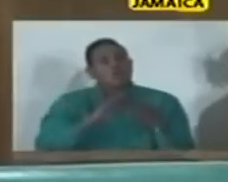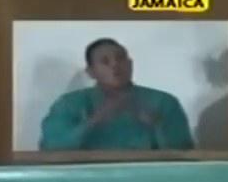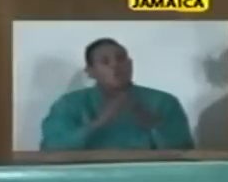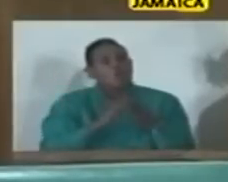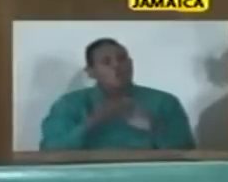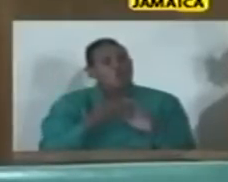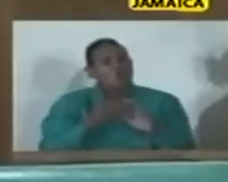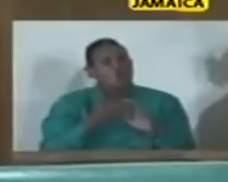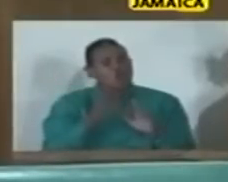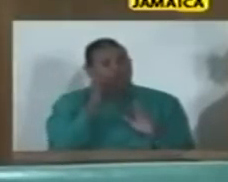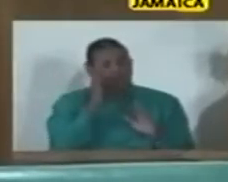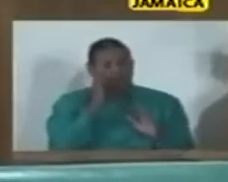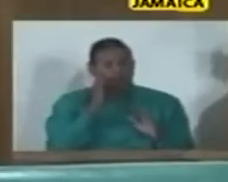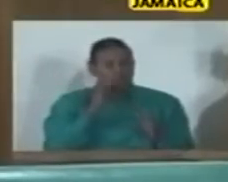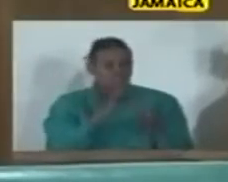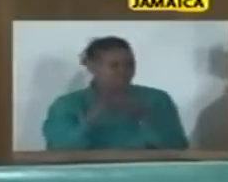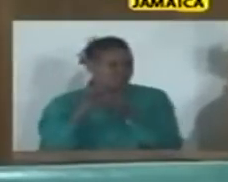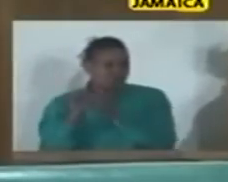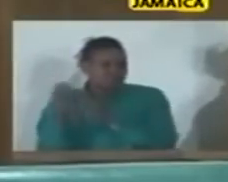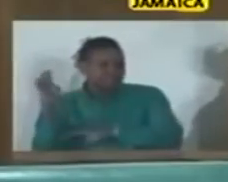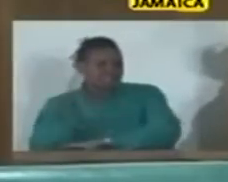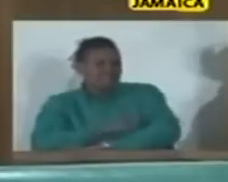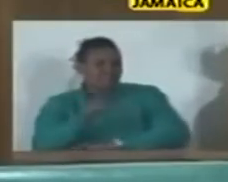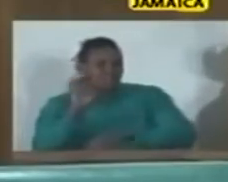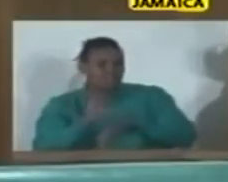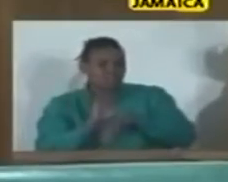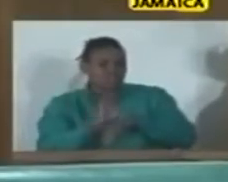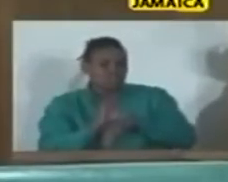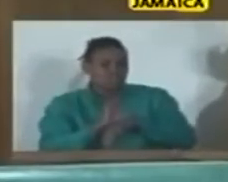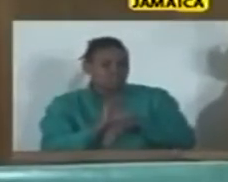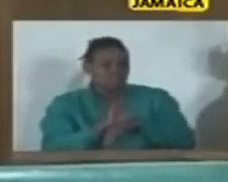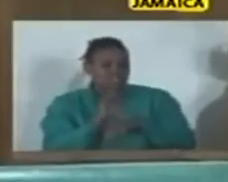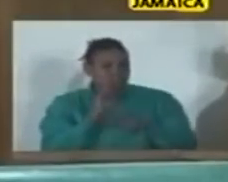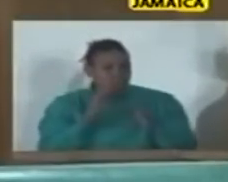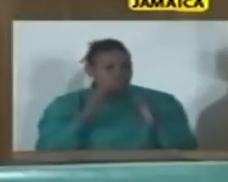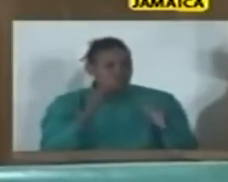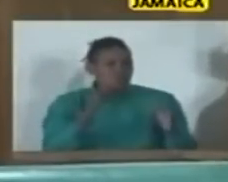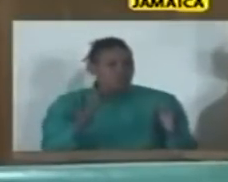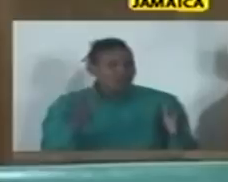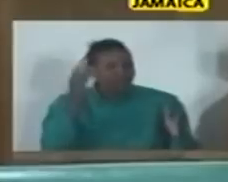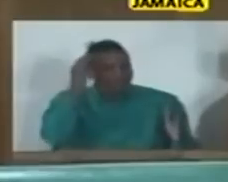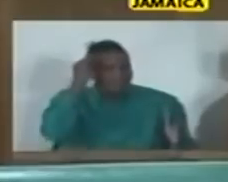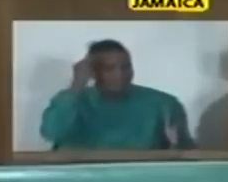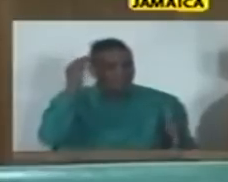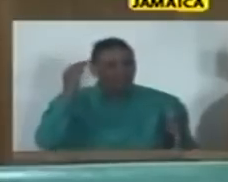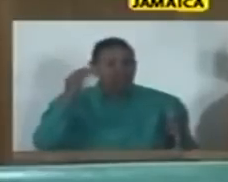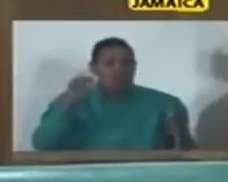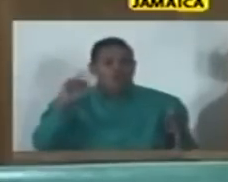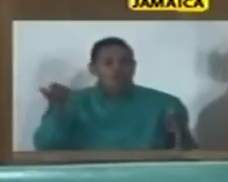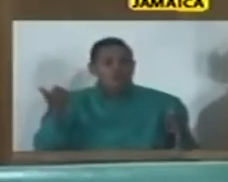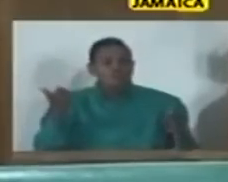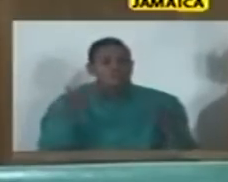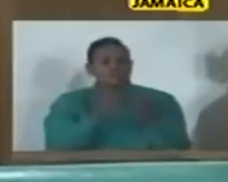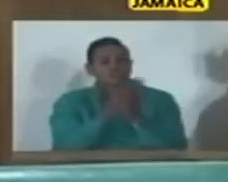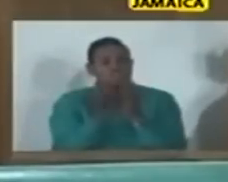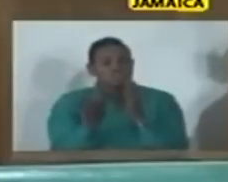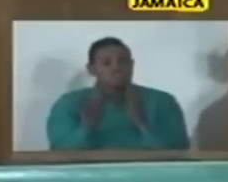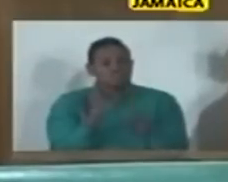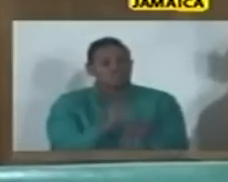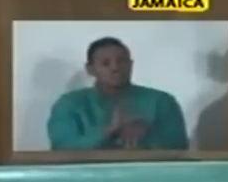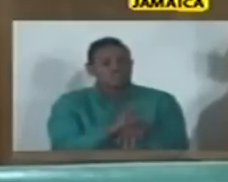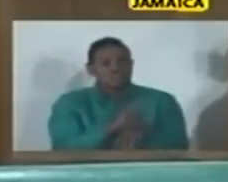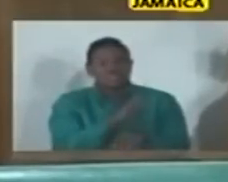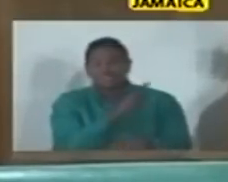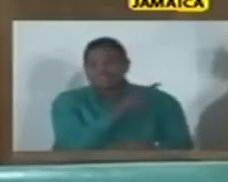with a denomination is in fact the way to go, considering that all other denominations, certainly I can speak for the